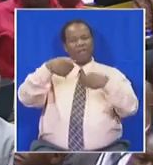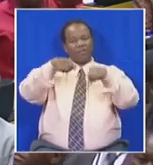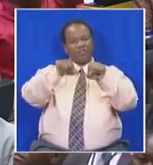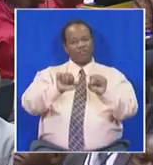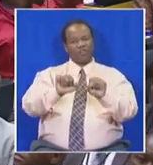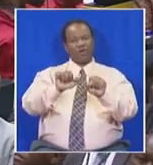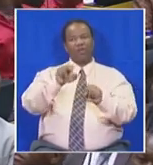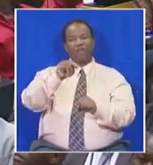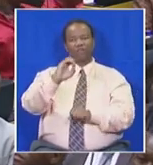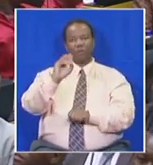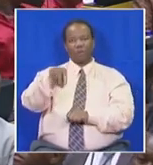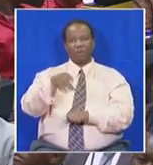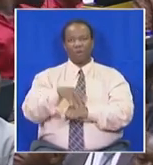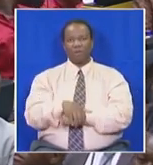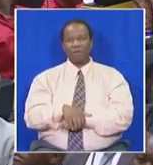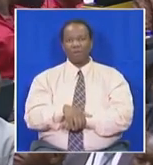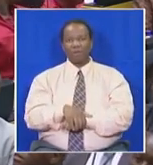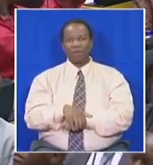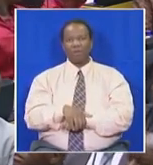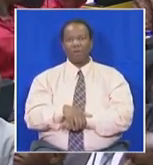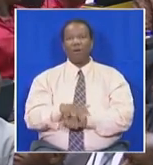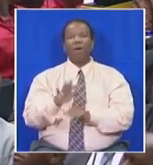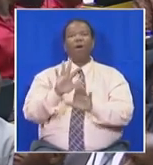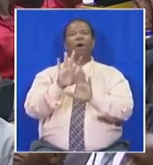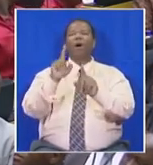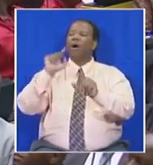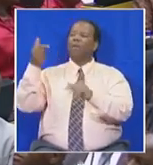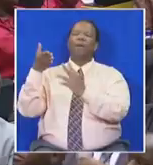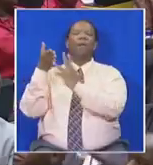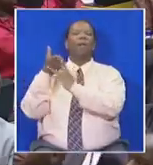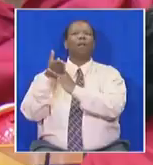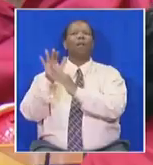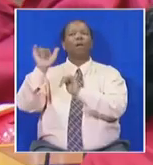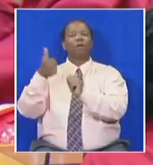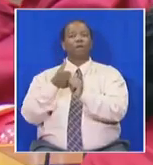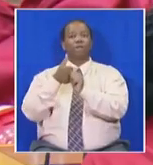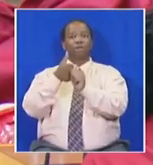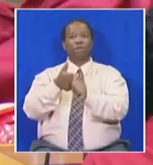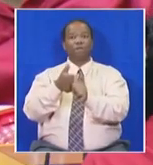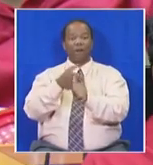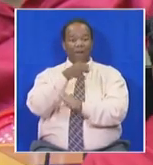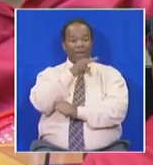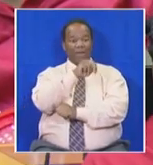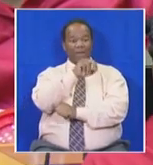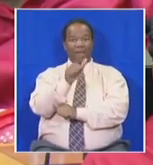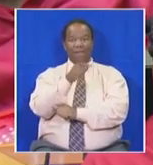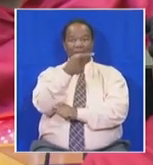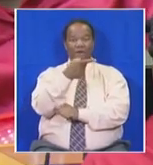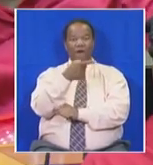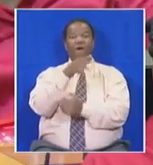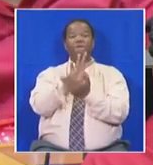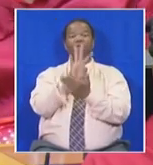Speaker. Madam I rise Speaker, in terms of the on a Joint point of Rules order, please. 14LA, On a point of order, please. 14S1,